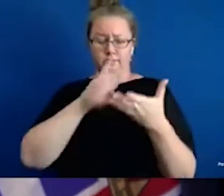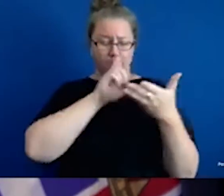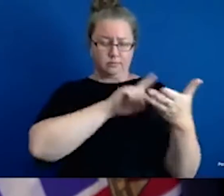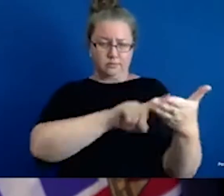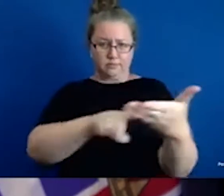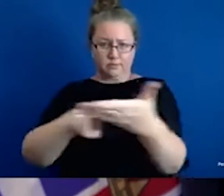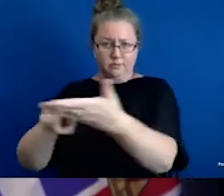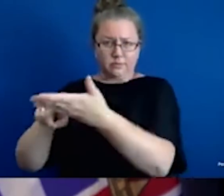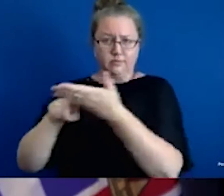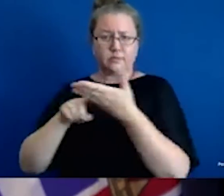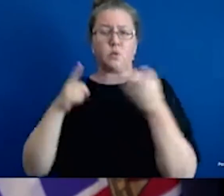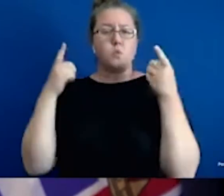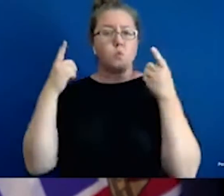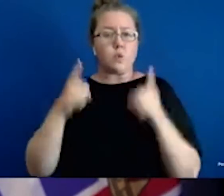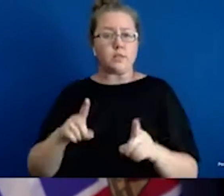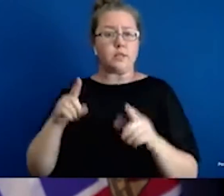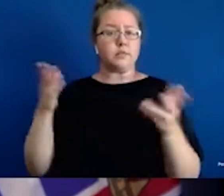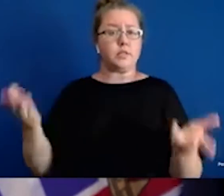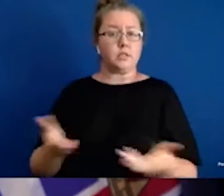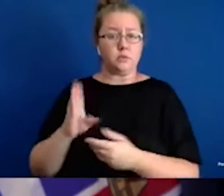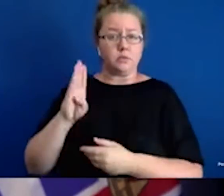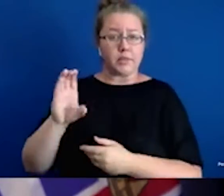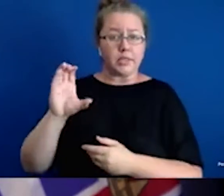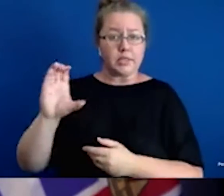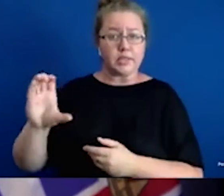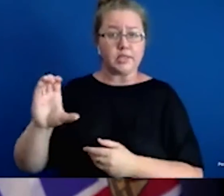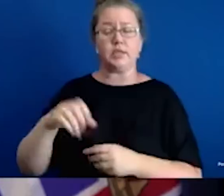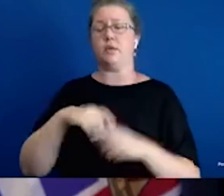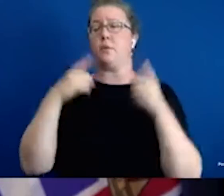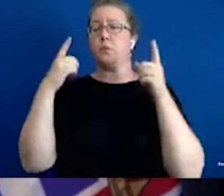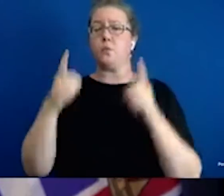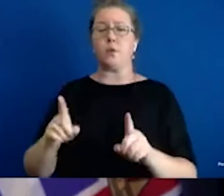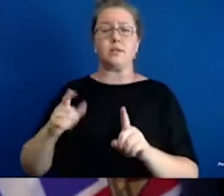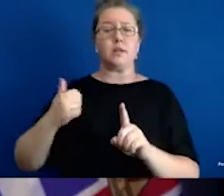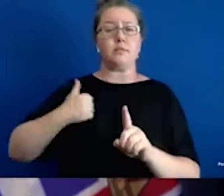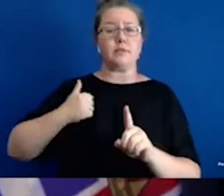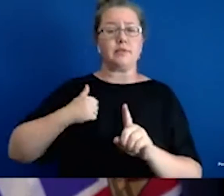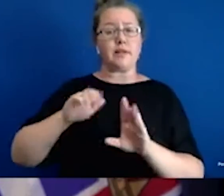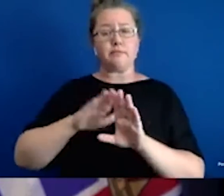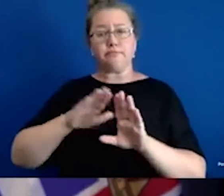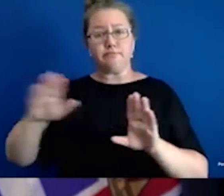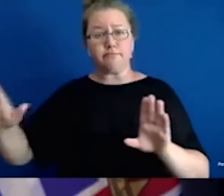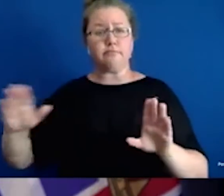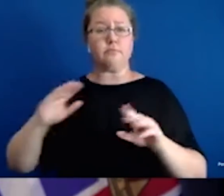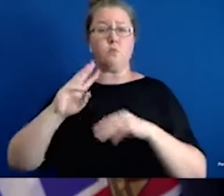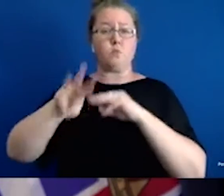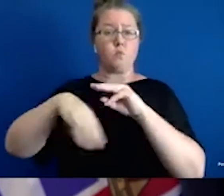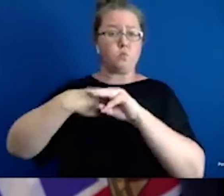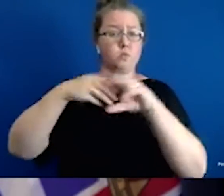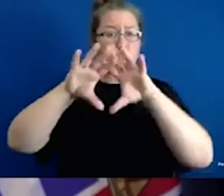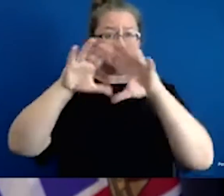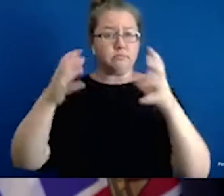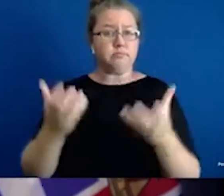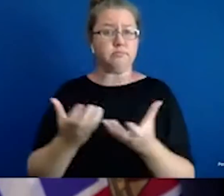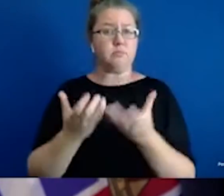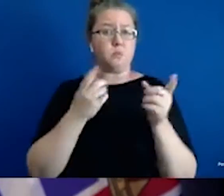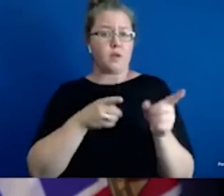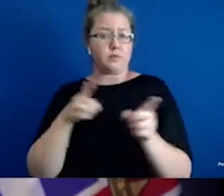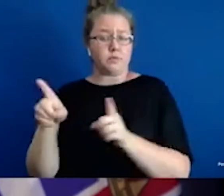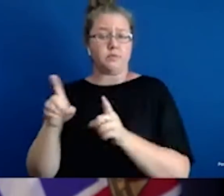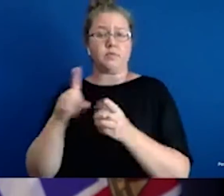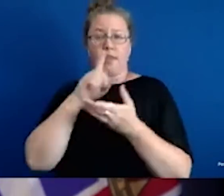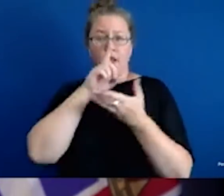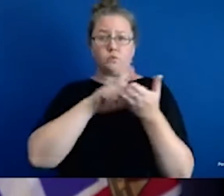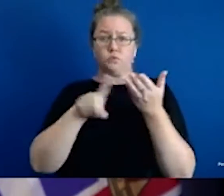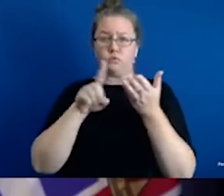different aspects of what's happening in BC and linking to what's happening in other countries around the